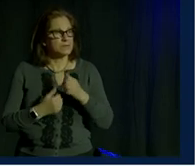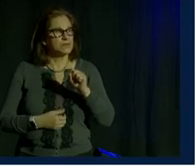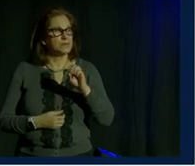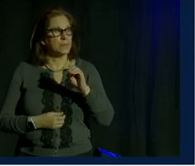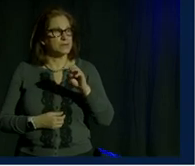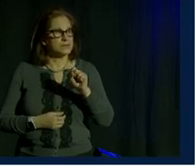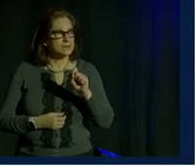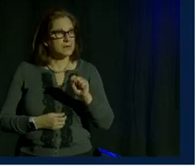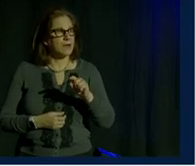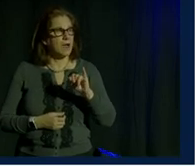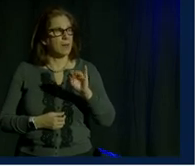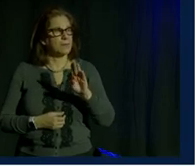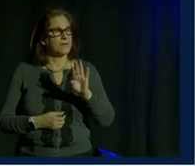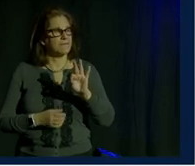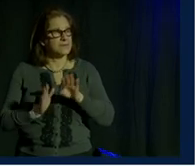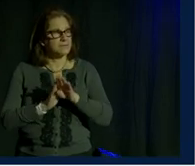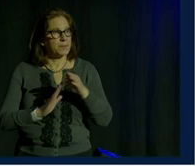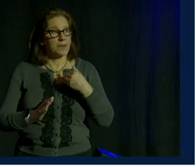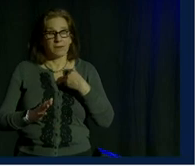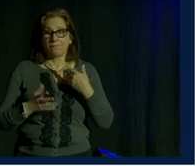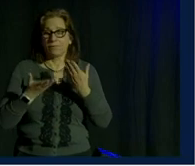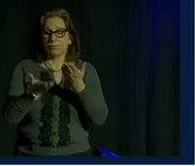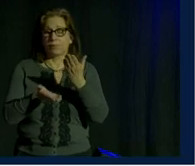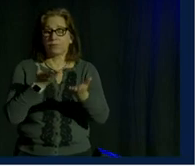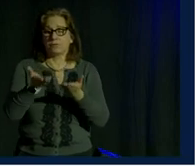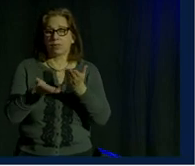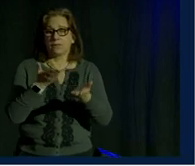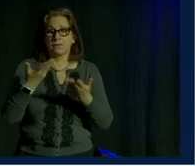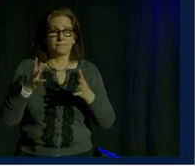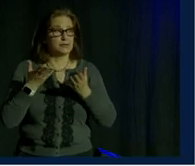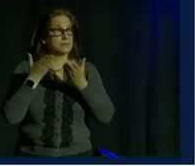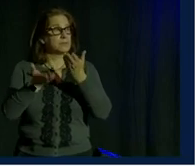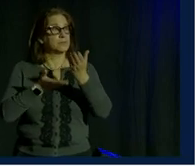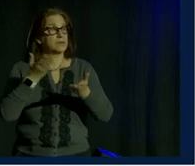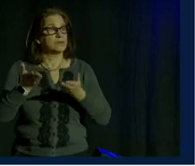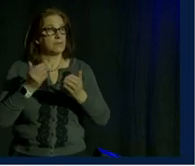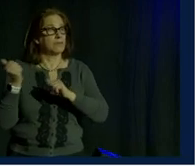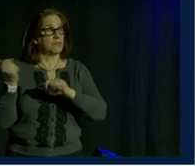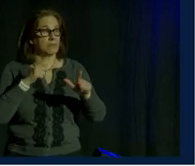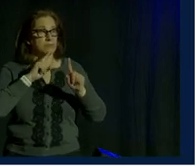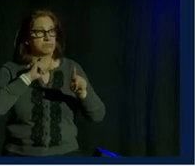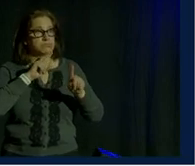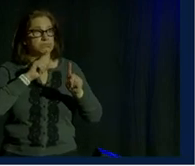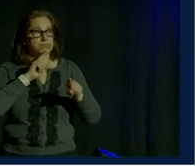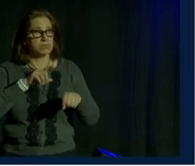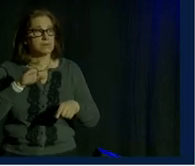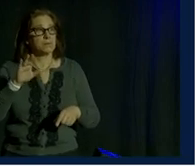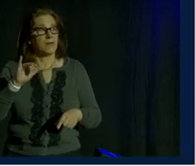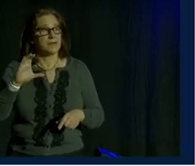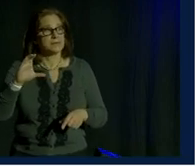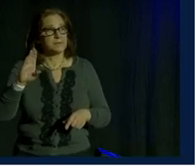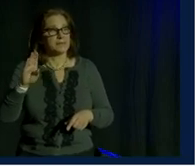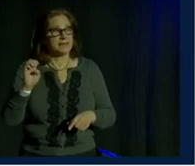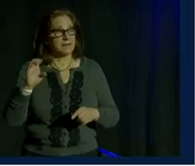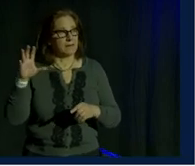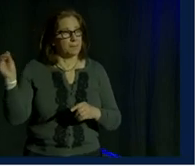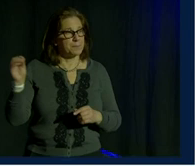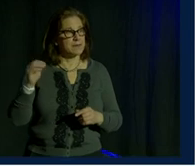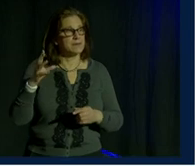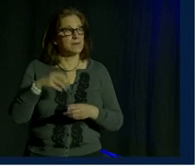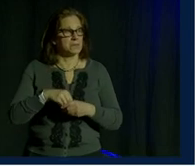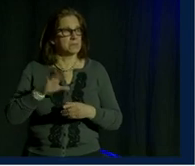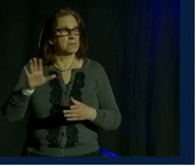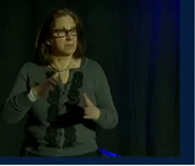Development and IBF Development. Those proposals are currently under review, and we anticipate making a decision on awarding